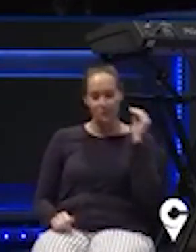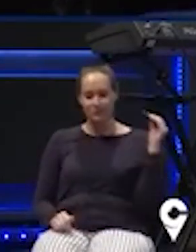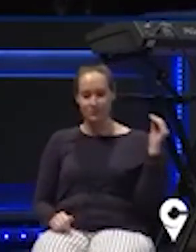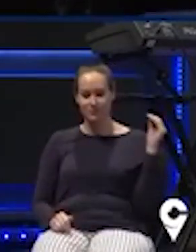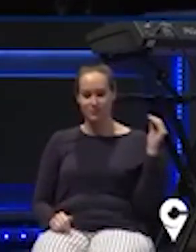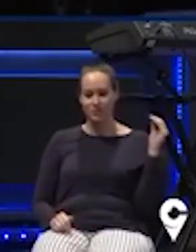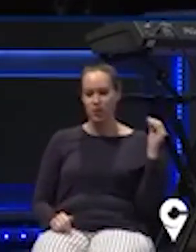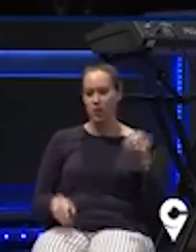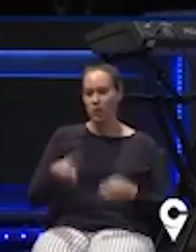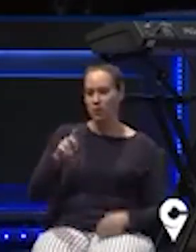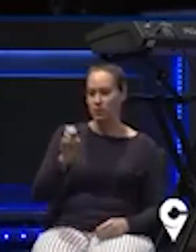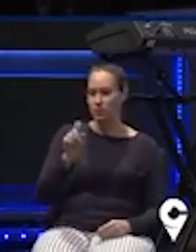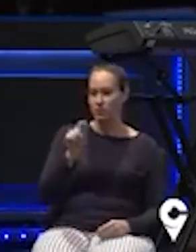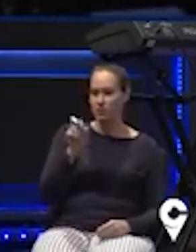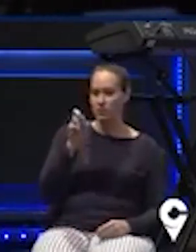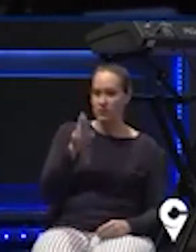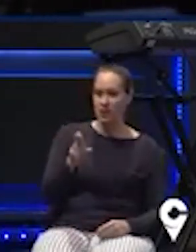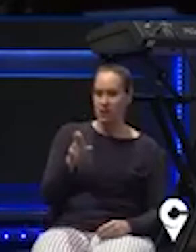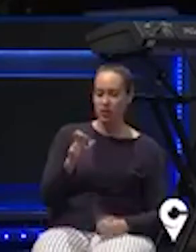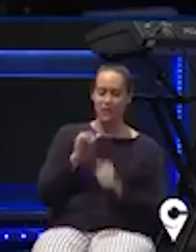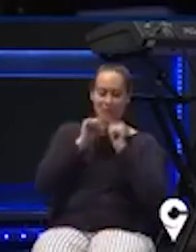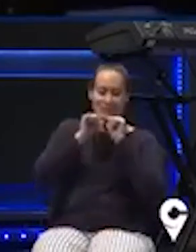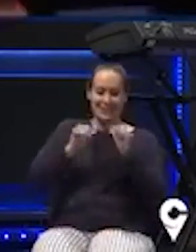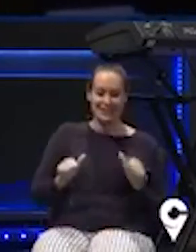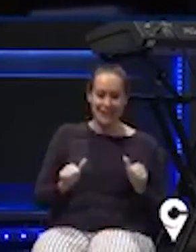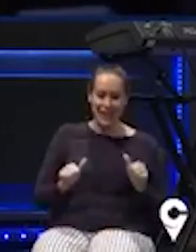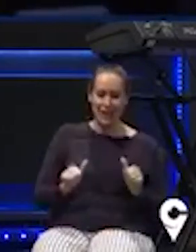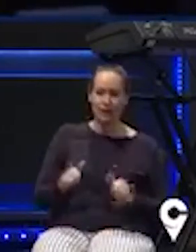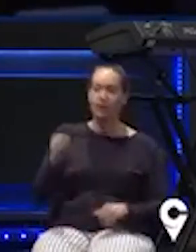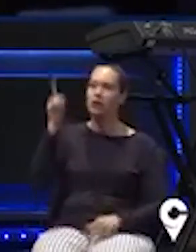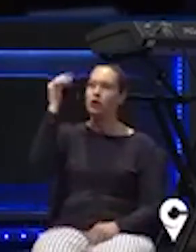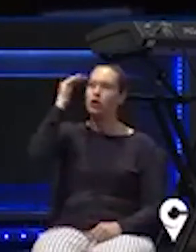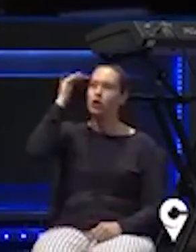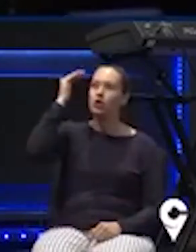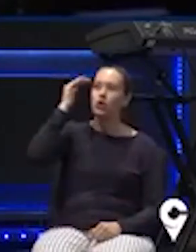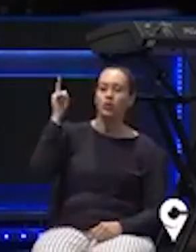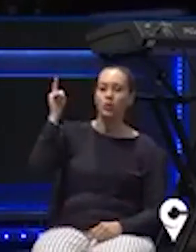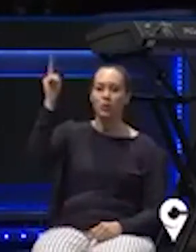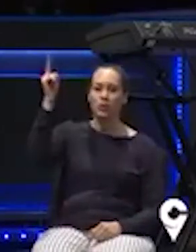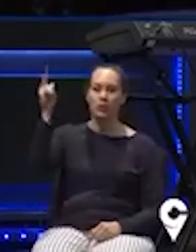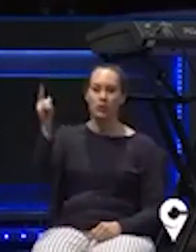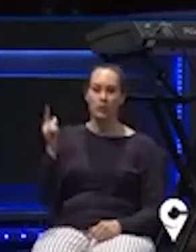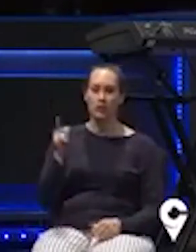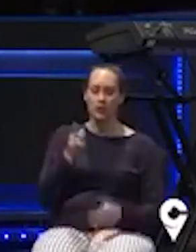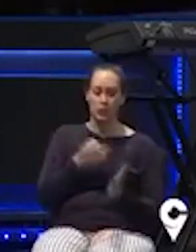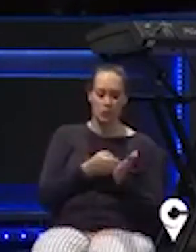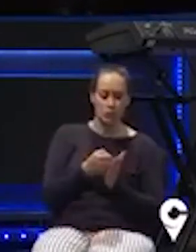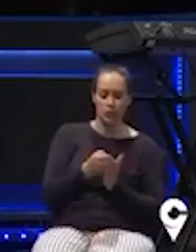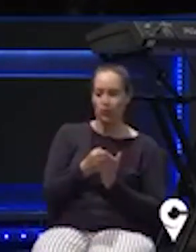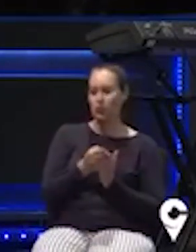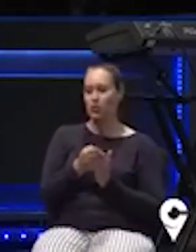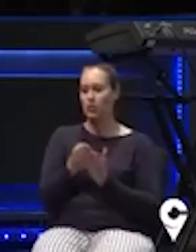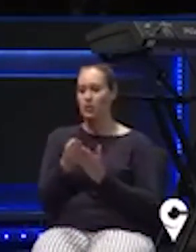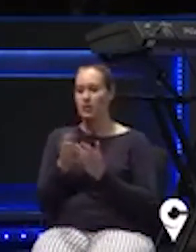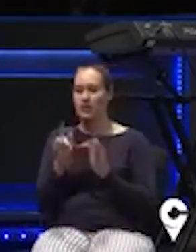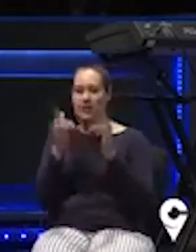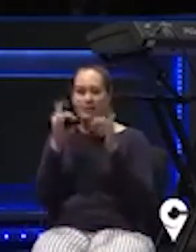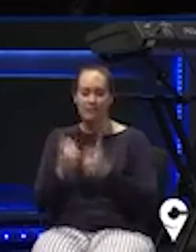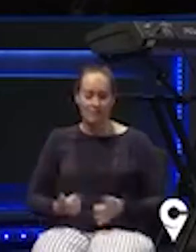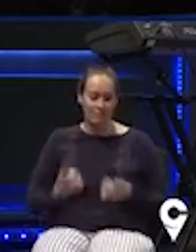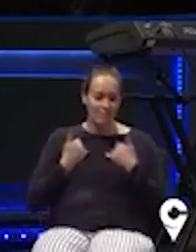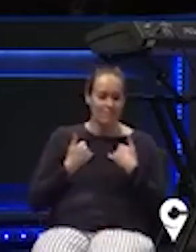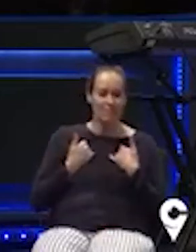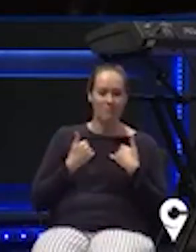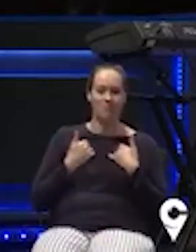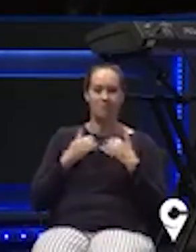Peter's denial because Jesus knew he was the way, the truth, and the life. He could sustain himself in the midst of being rejected by his very own